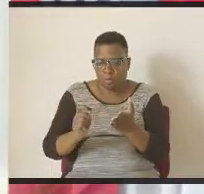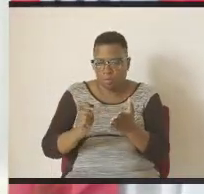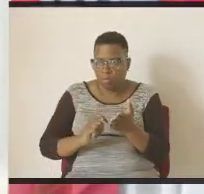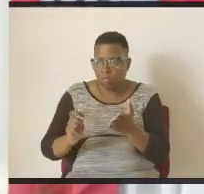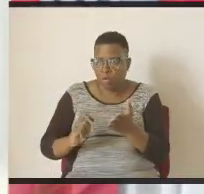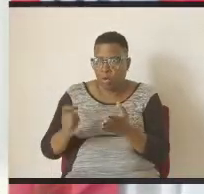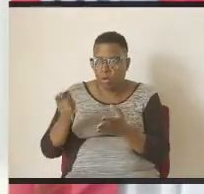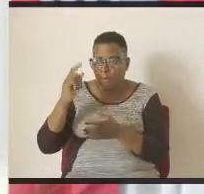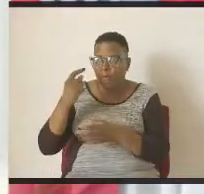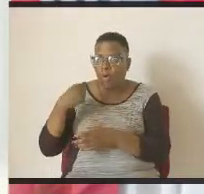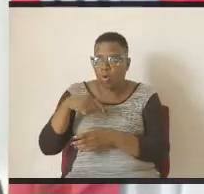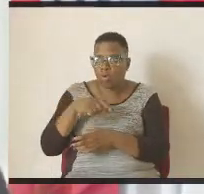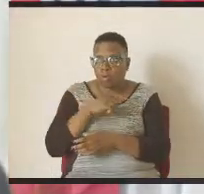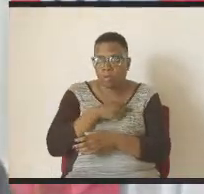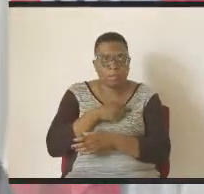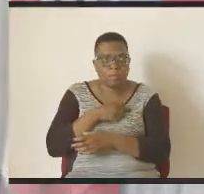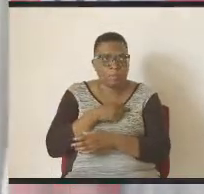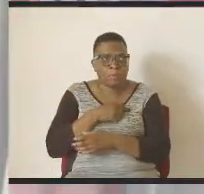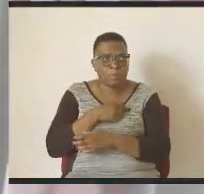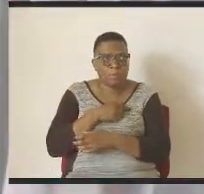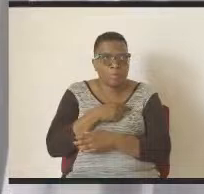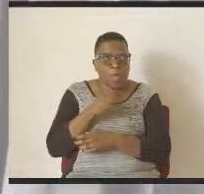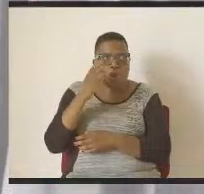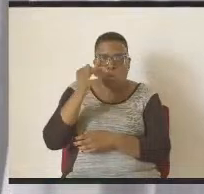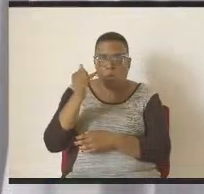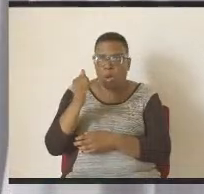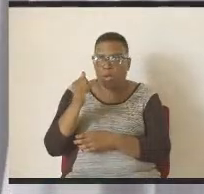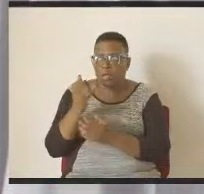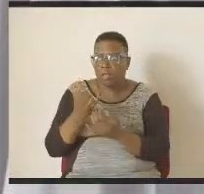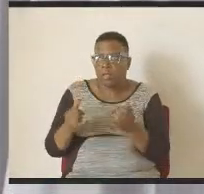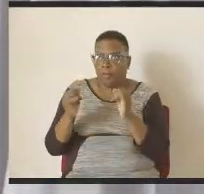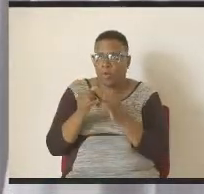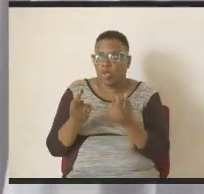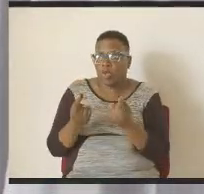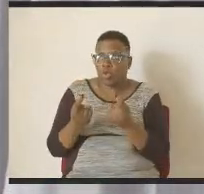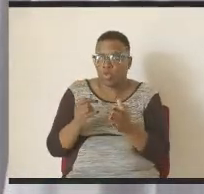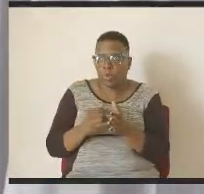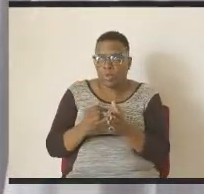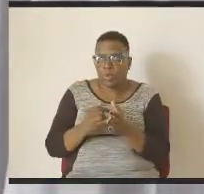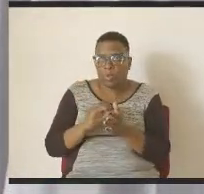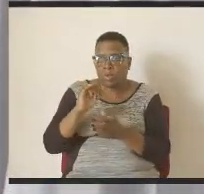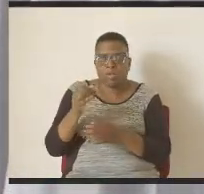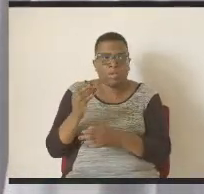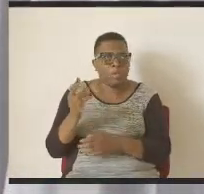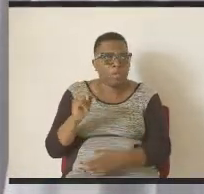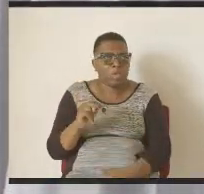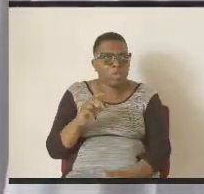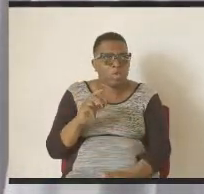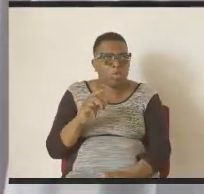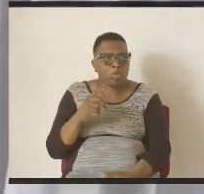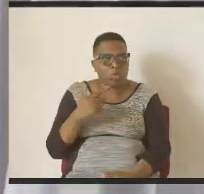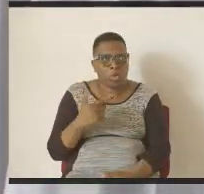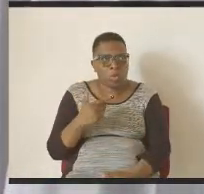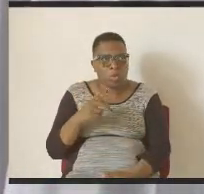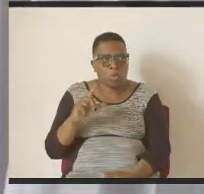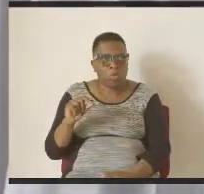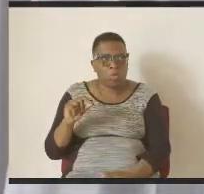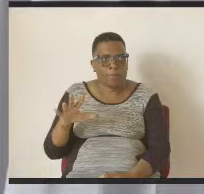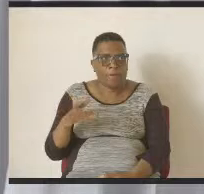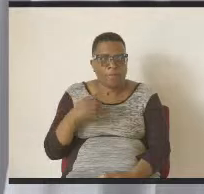very important to do that. John 21, verse 25 says